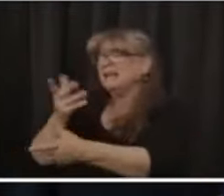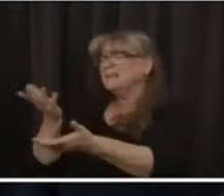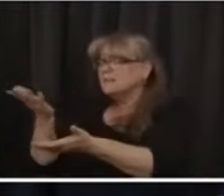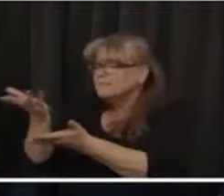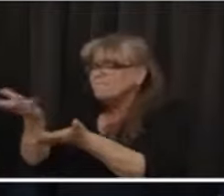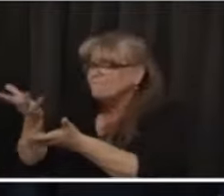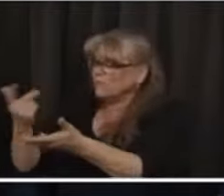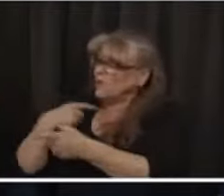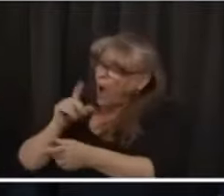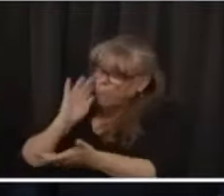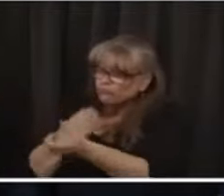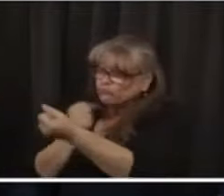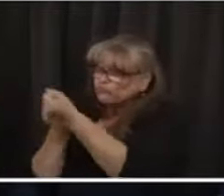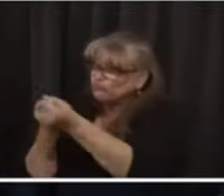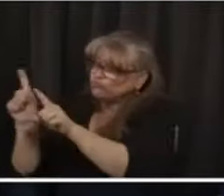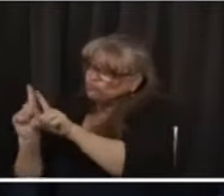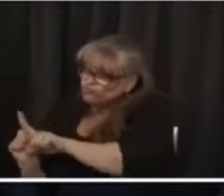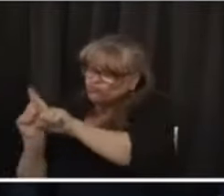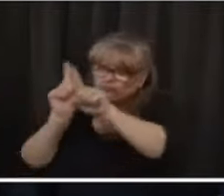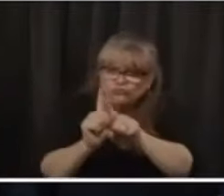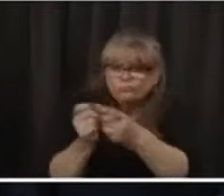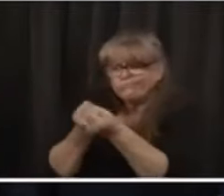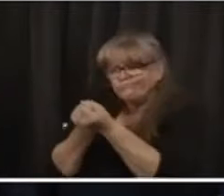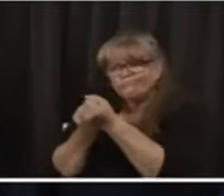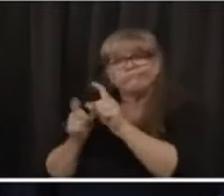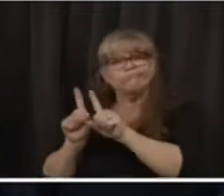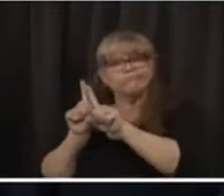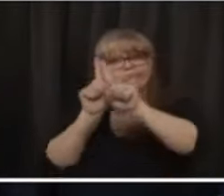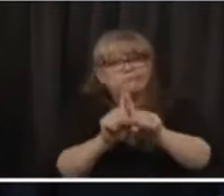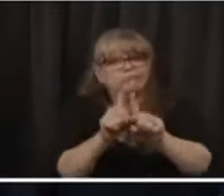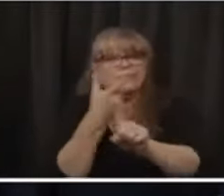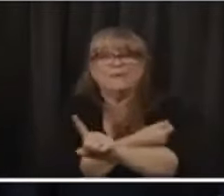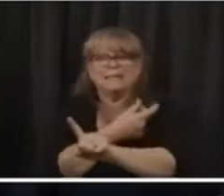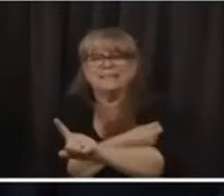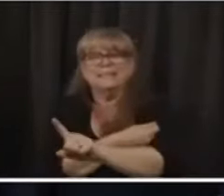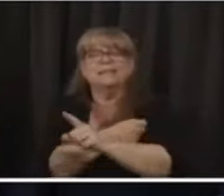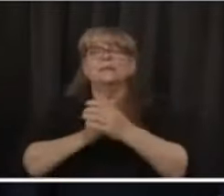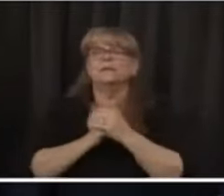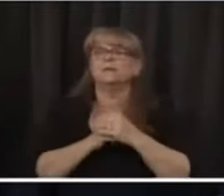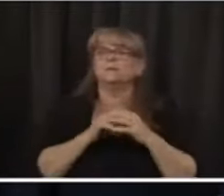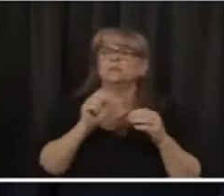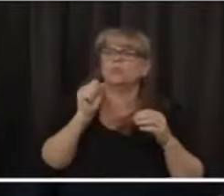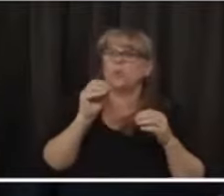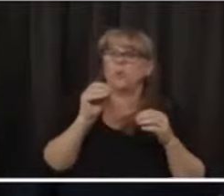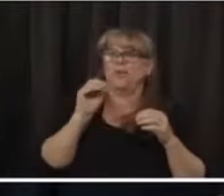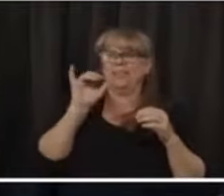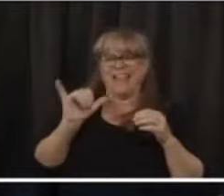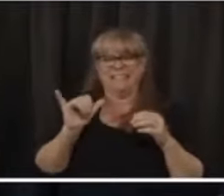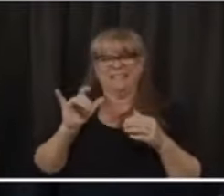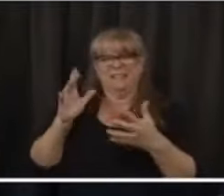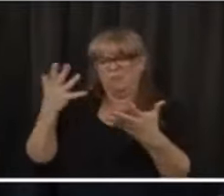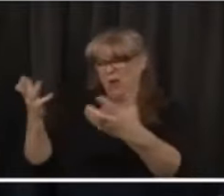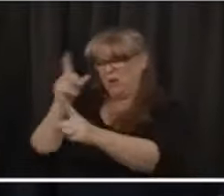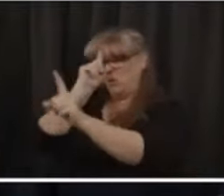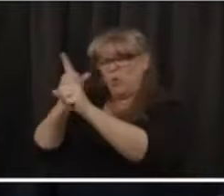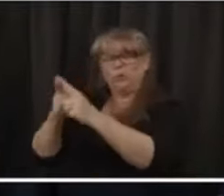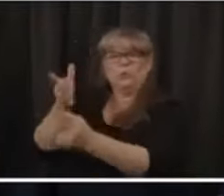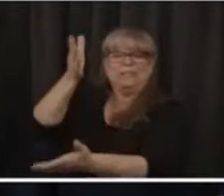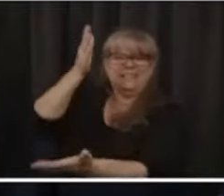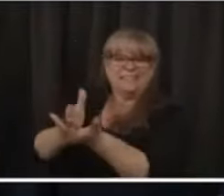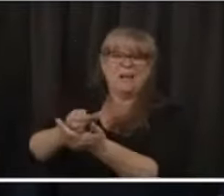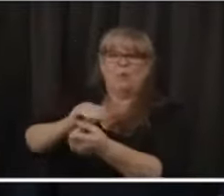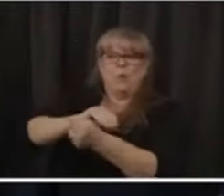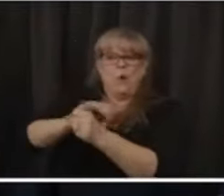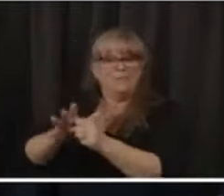all get vaccinated, you're in and out in 15 minutes. That's how we end this. That's how we get back to normal. That's how we save